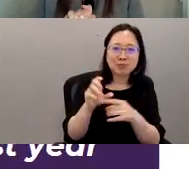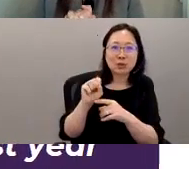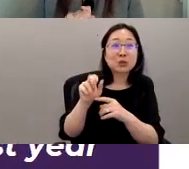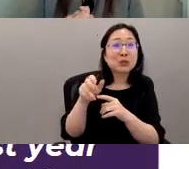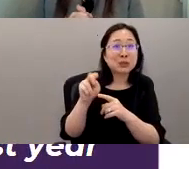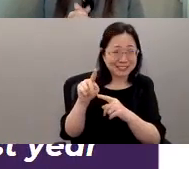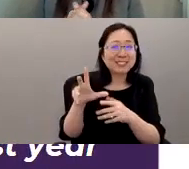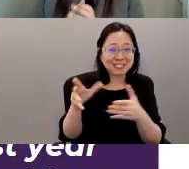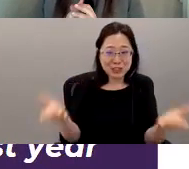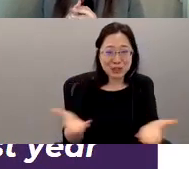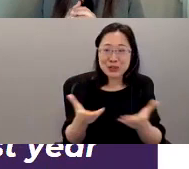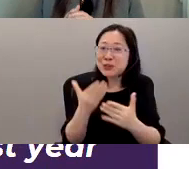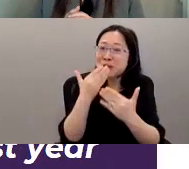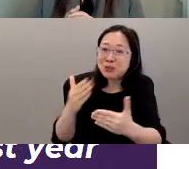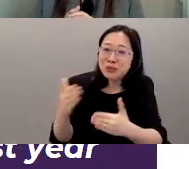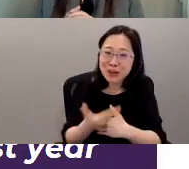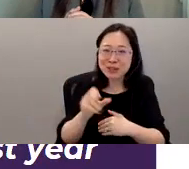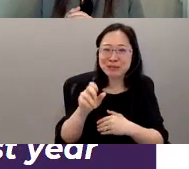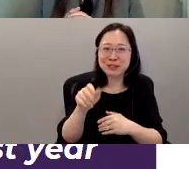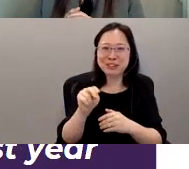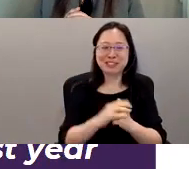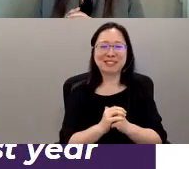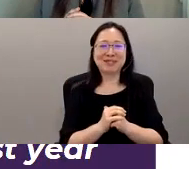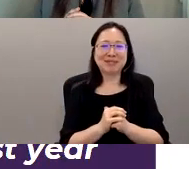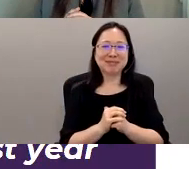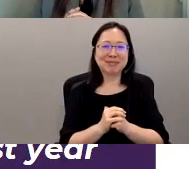hop on. Welcome, Susan.